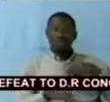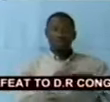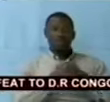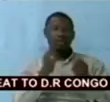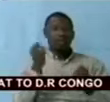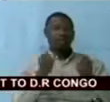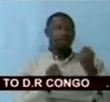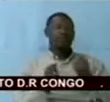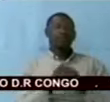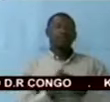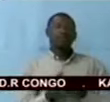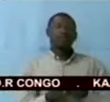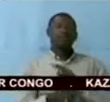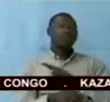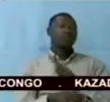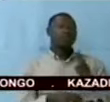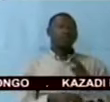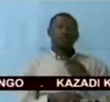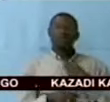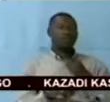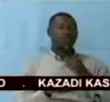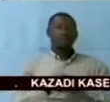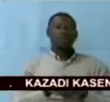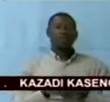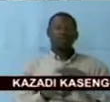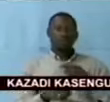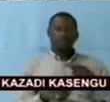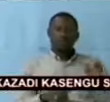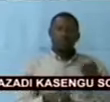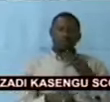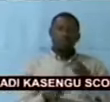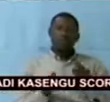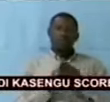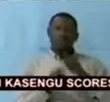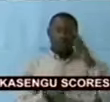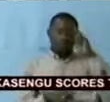No, not this time, because then I was going with my brothers as well. How